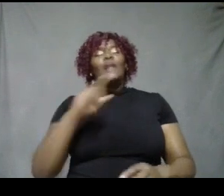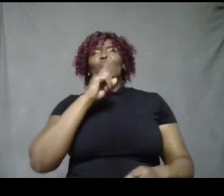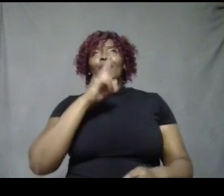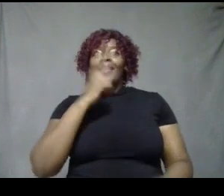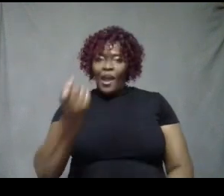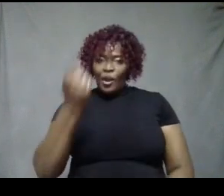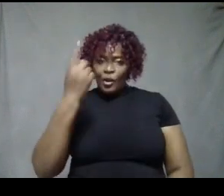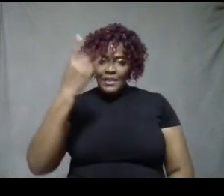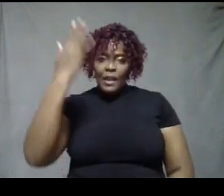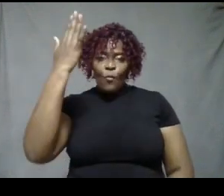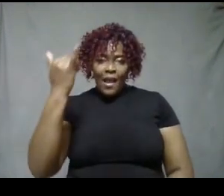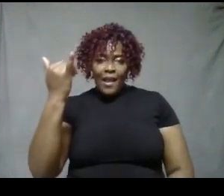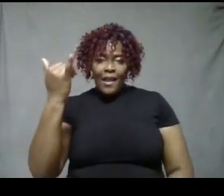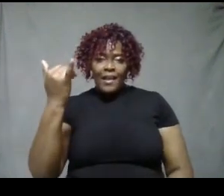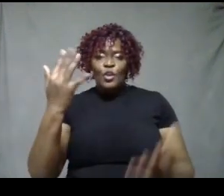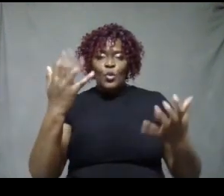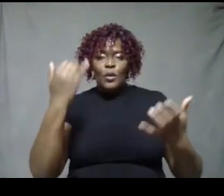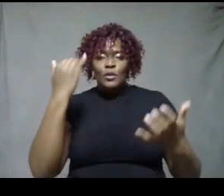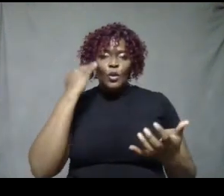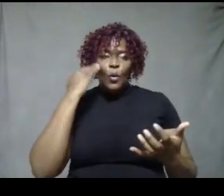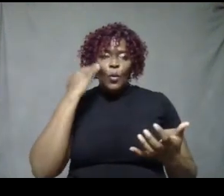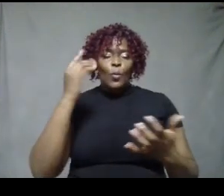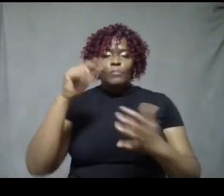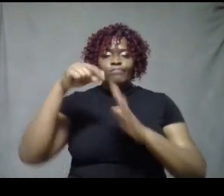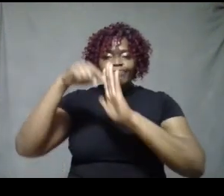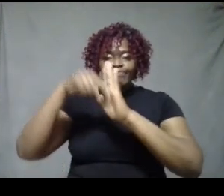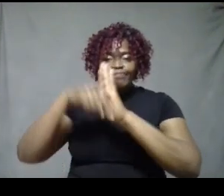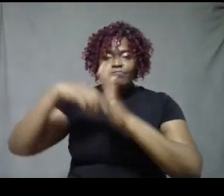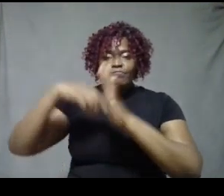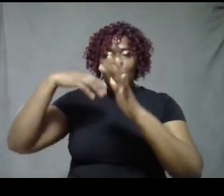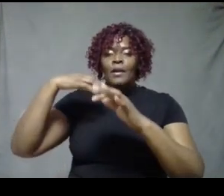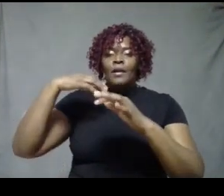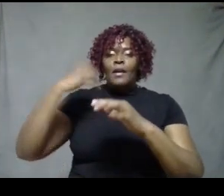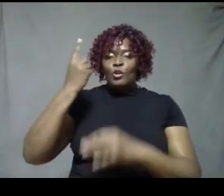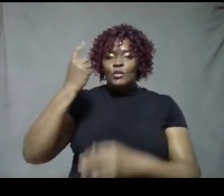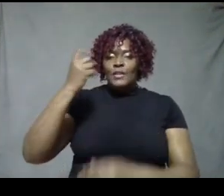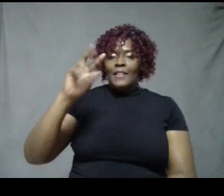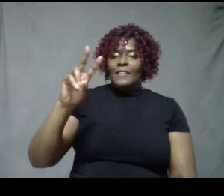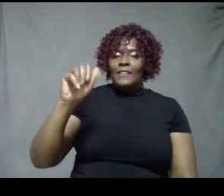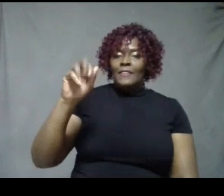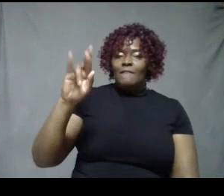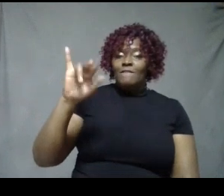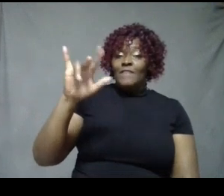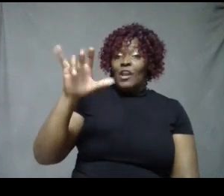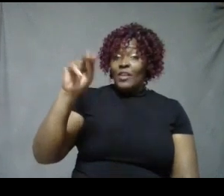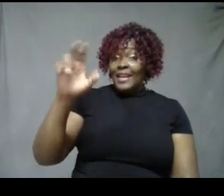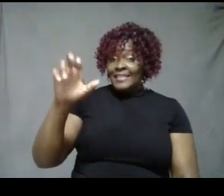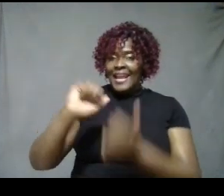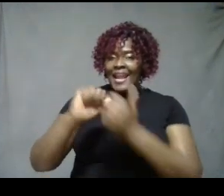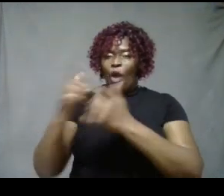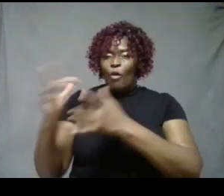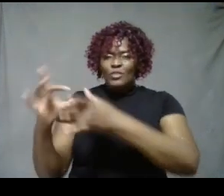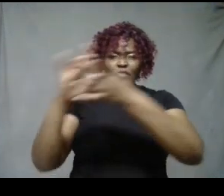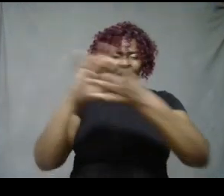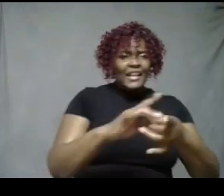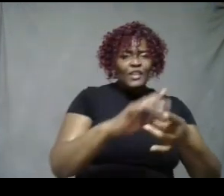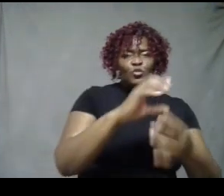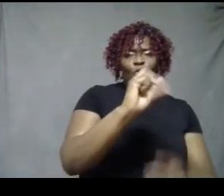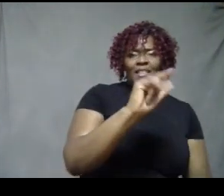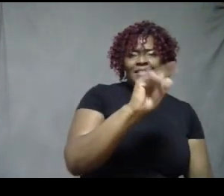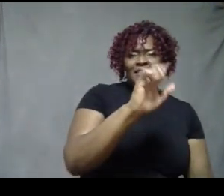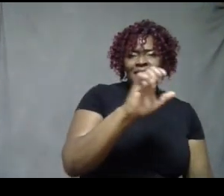why you would want to understand the variance as it relates to the totality of the site plan and how it impacts